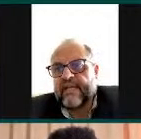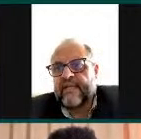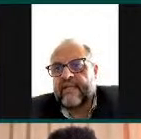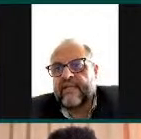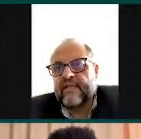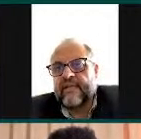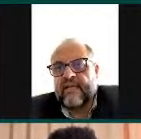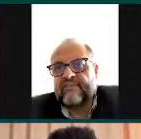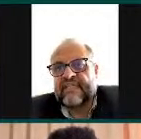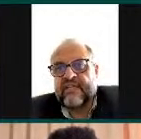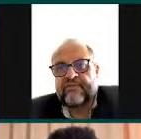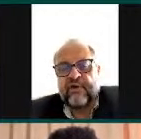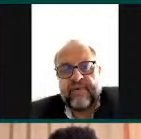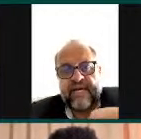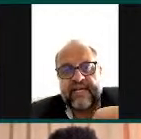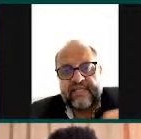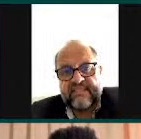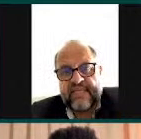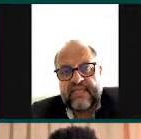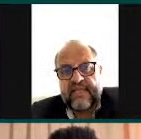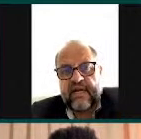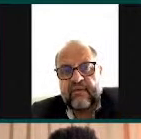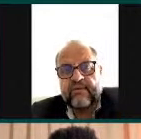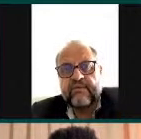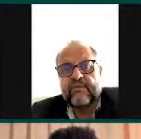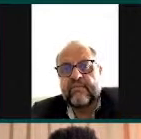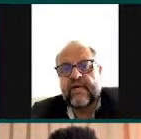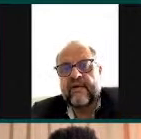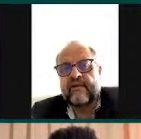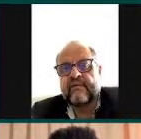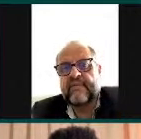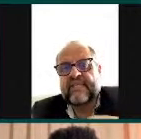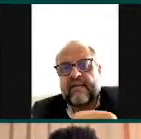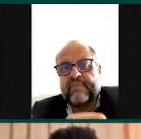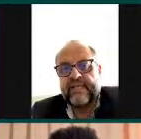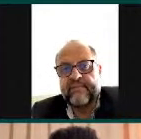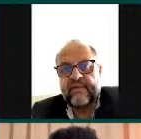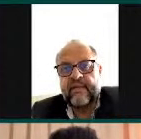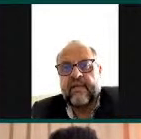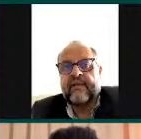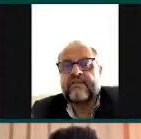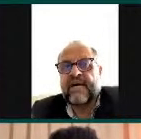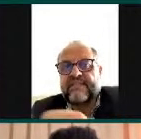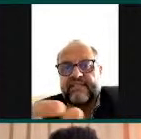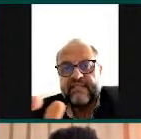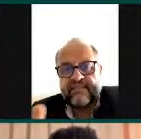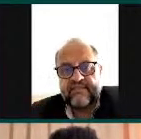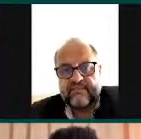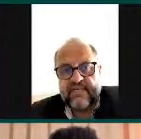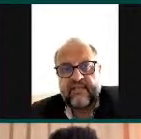on the production. It will transform this material in a